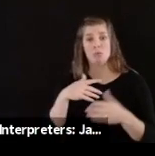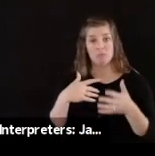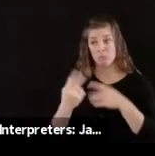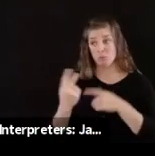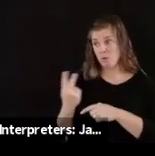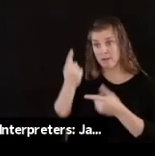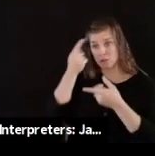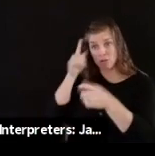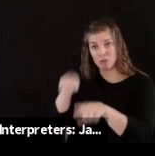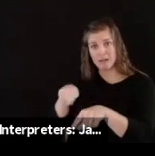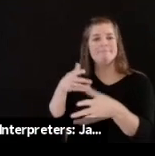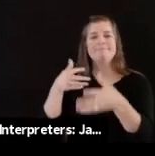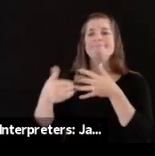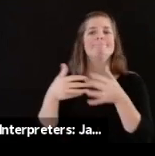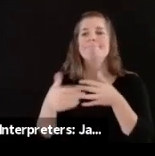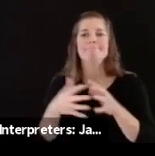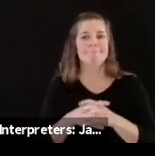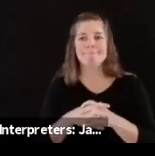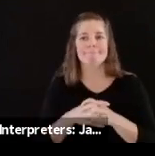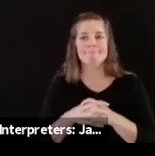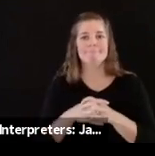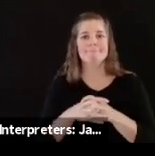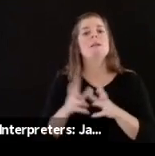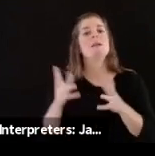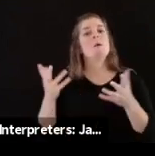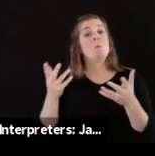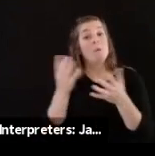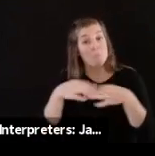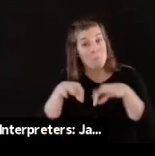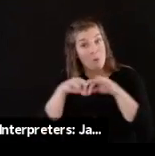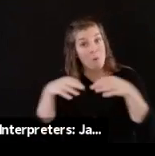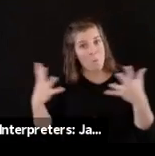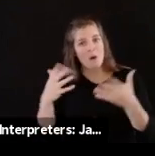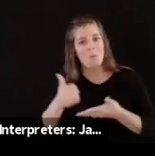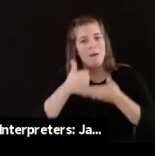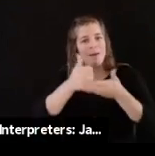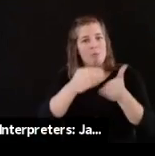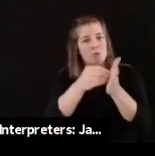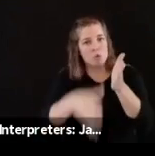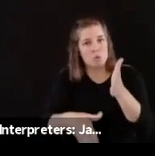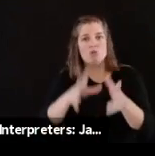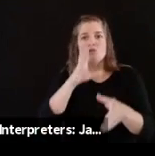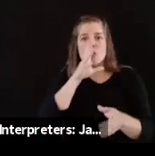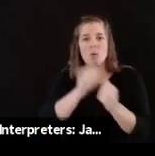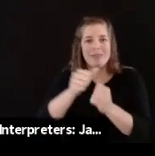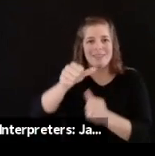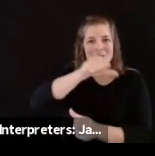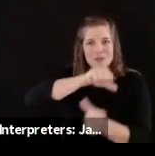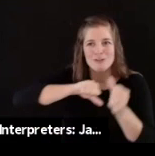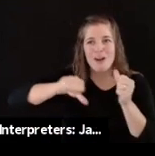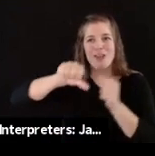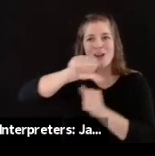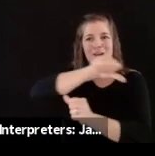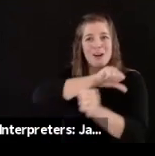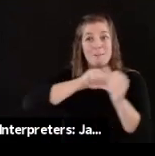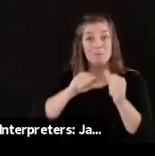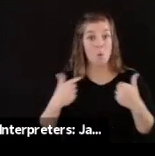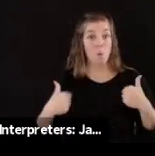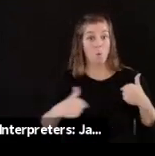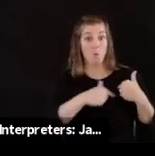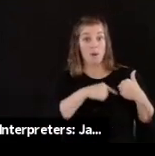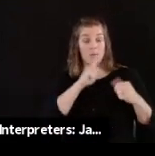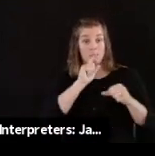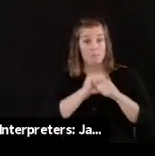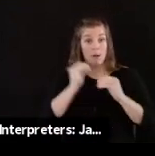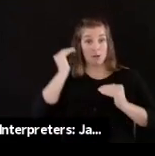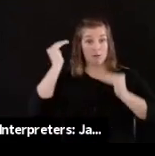What matters is that we're helping students have those conversations with each other. And that means that as adults, we need to learn how to become